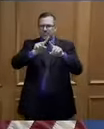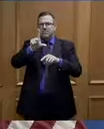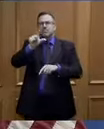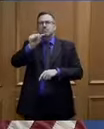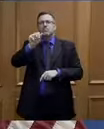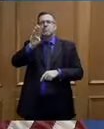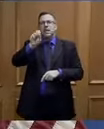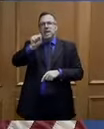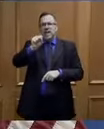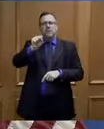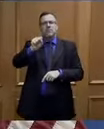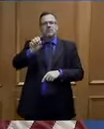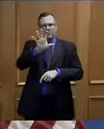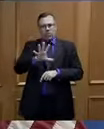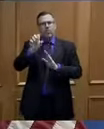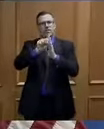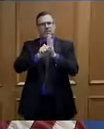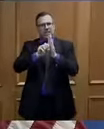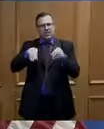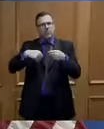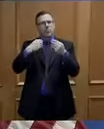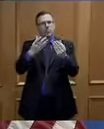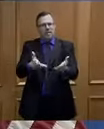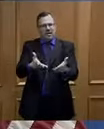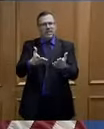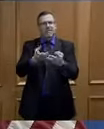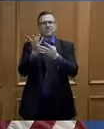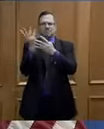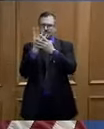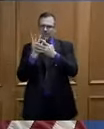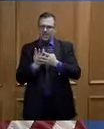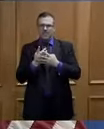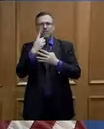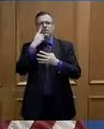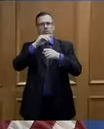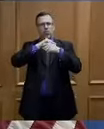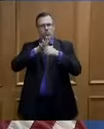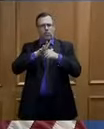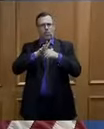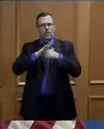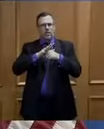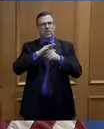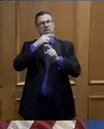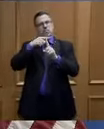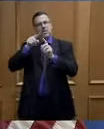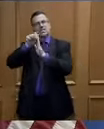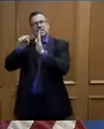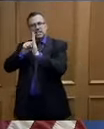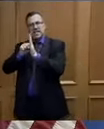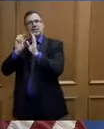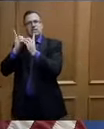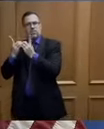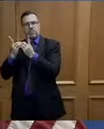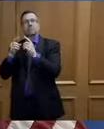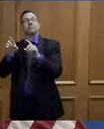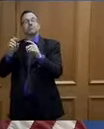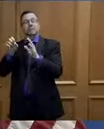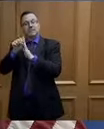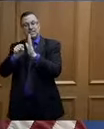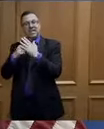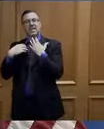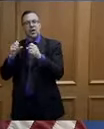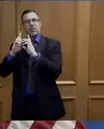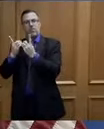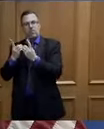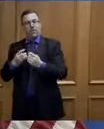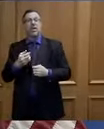are providing private testing in addition to the state public health lab. You've got three major lab vendors across